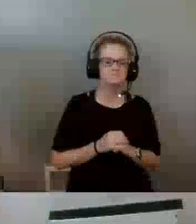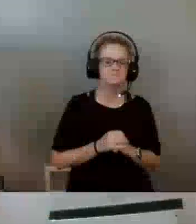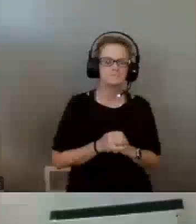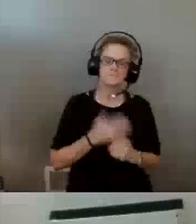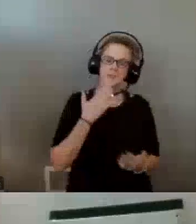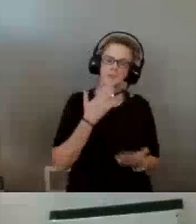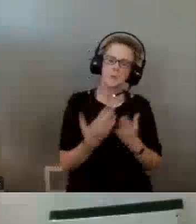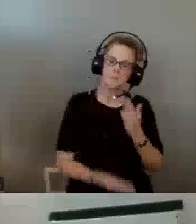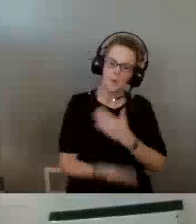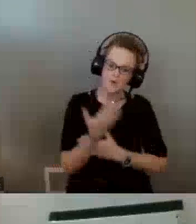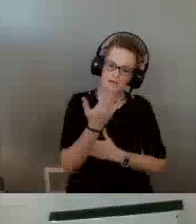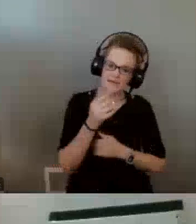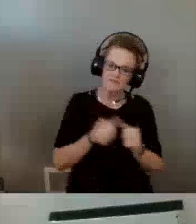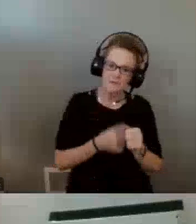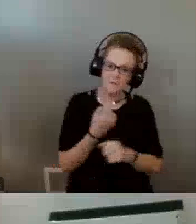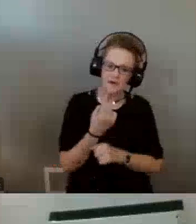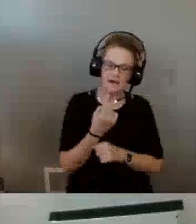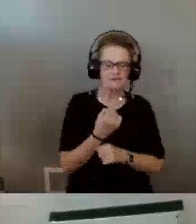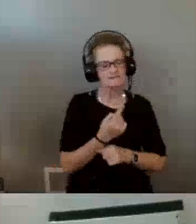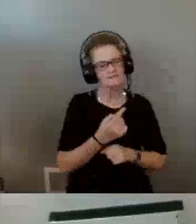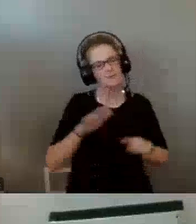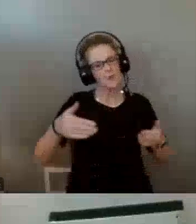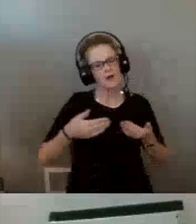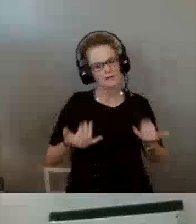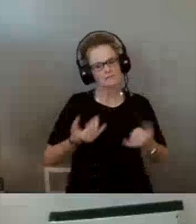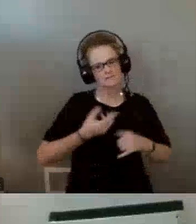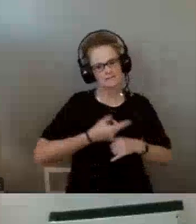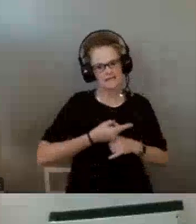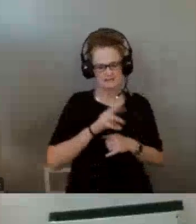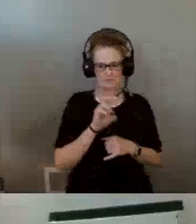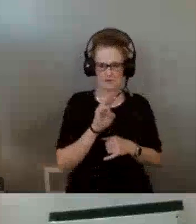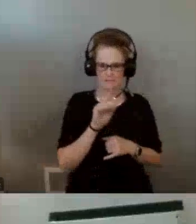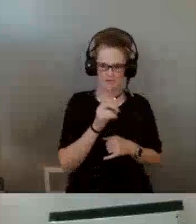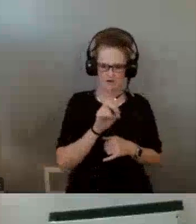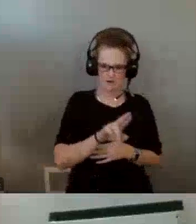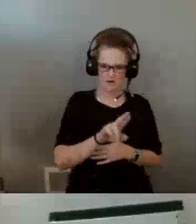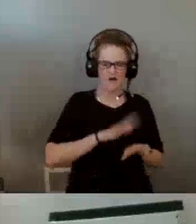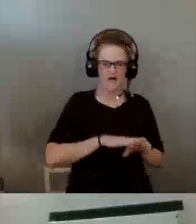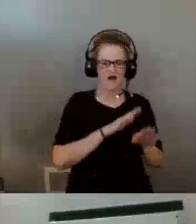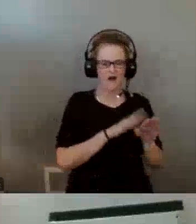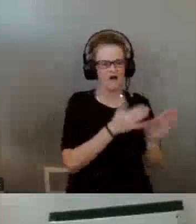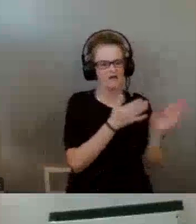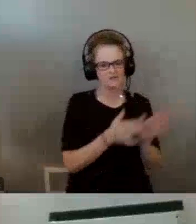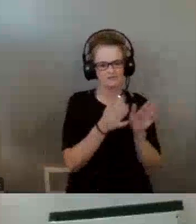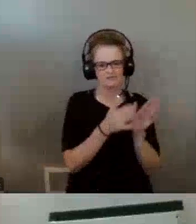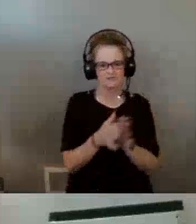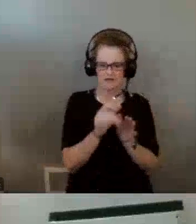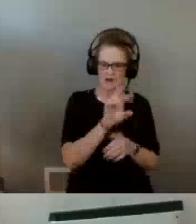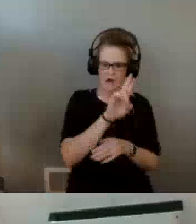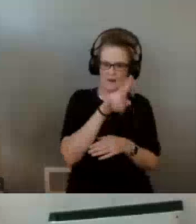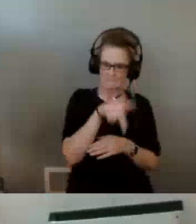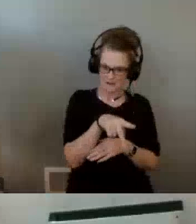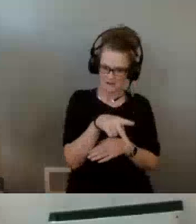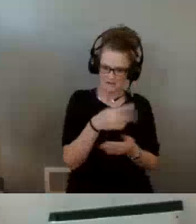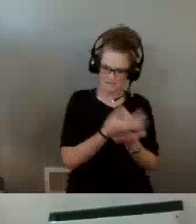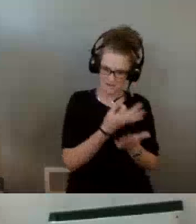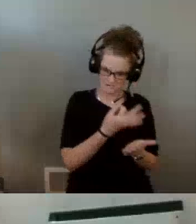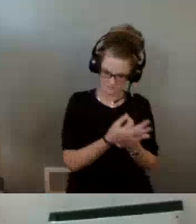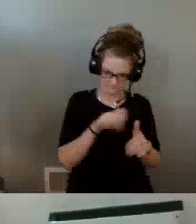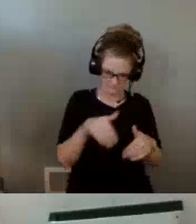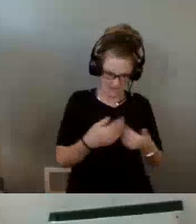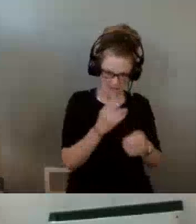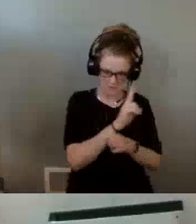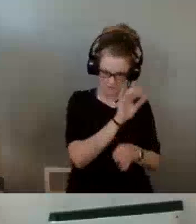Good morning, everyone. Welcome to today's webinar on strategic allowable uses of federal ARP HCY funds. My name is